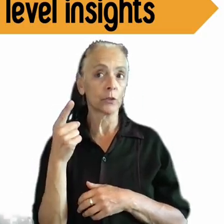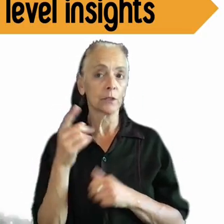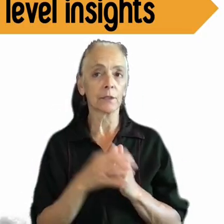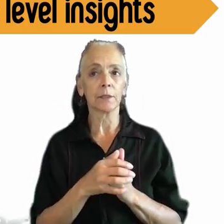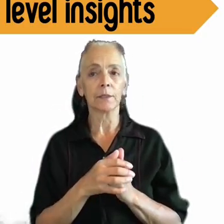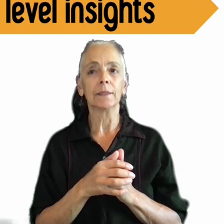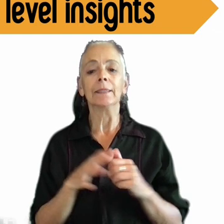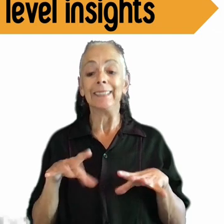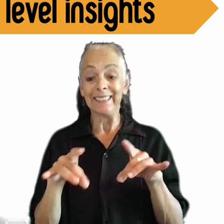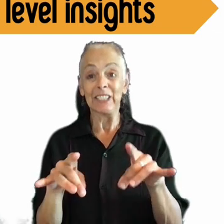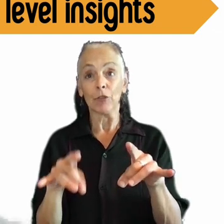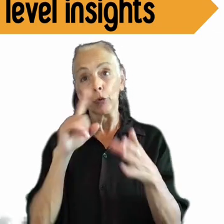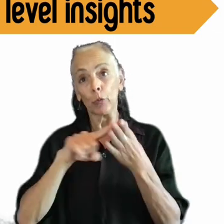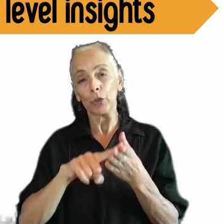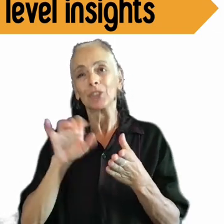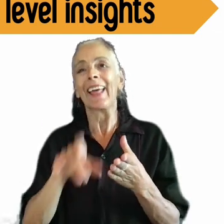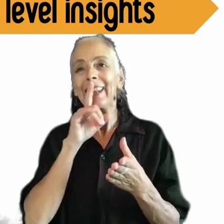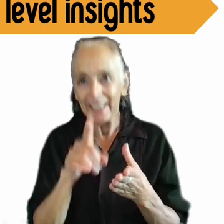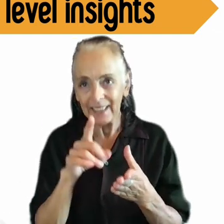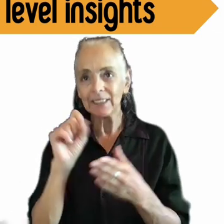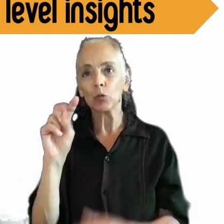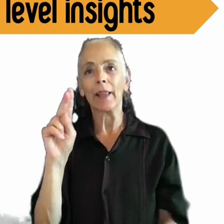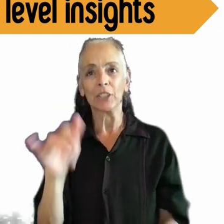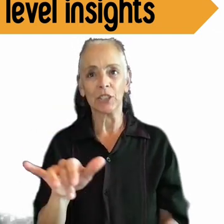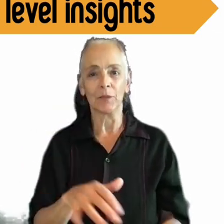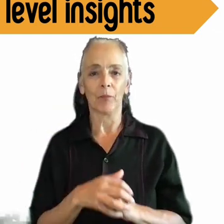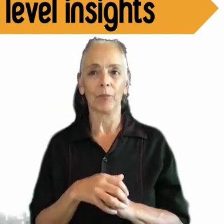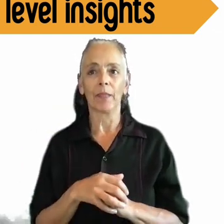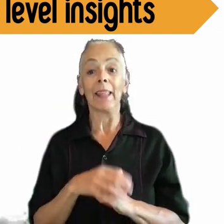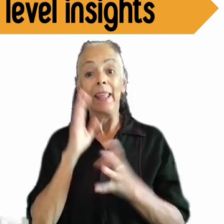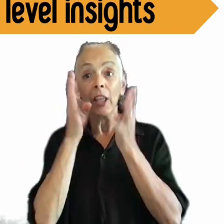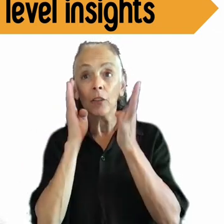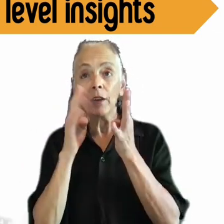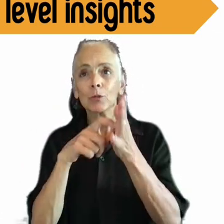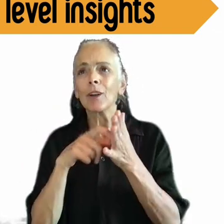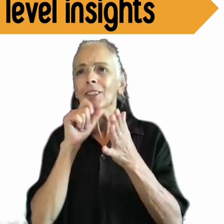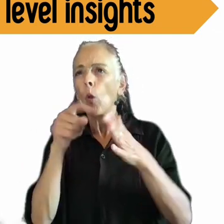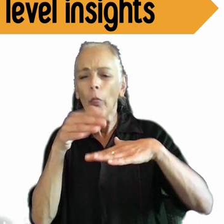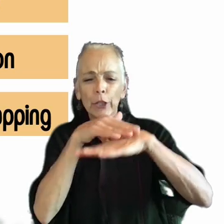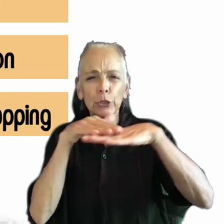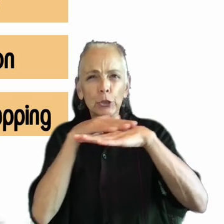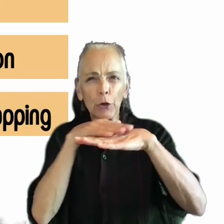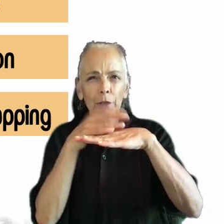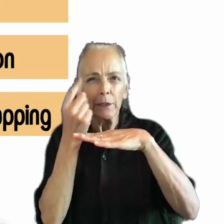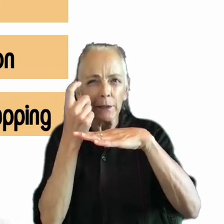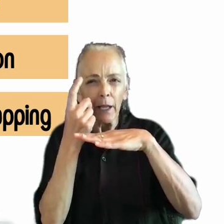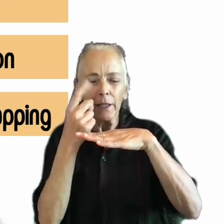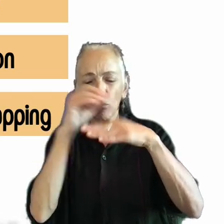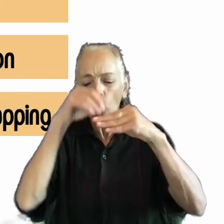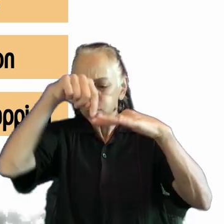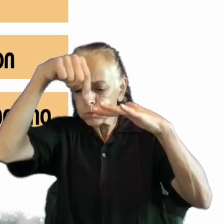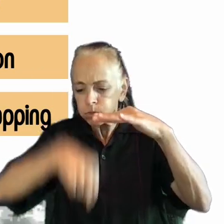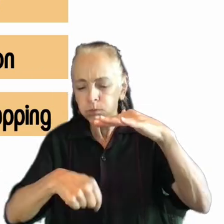discovery research is strategy innovation requires going beyond surface level insights so what's